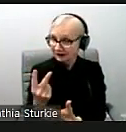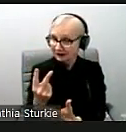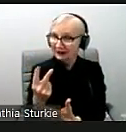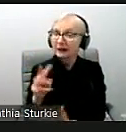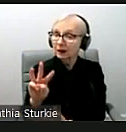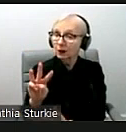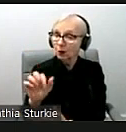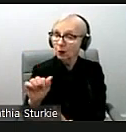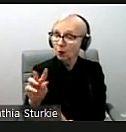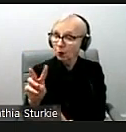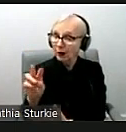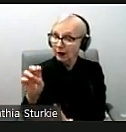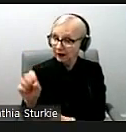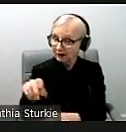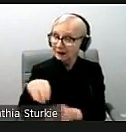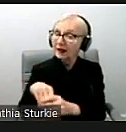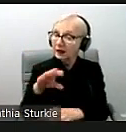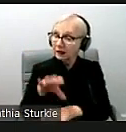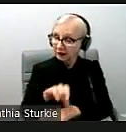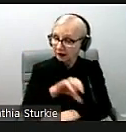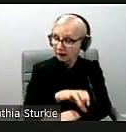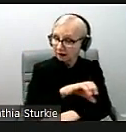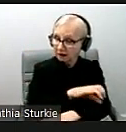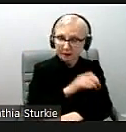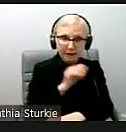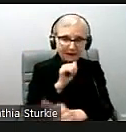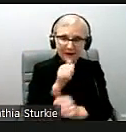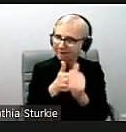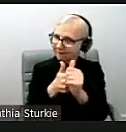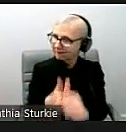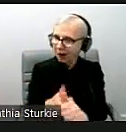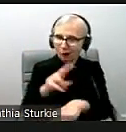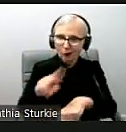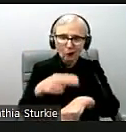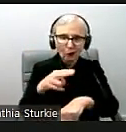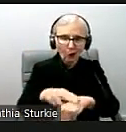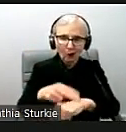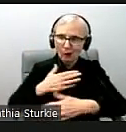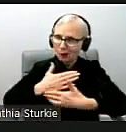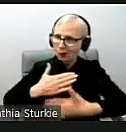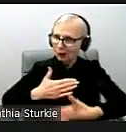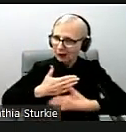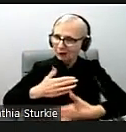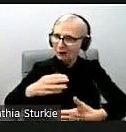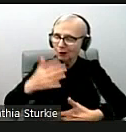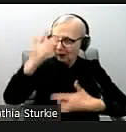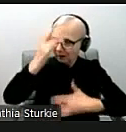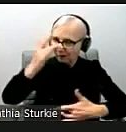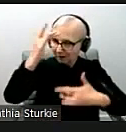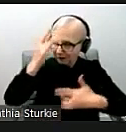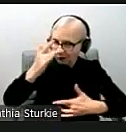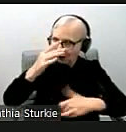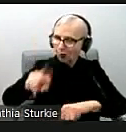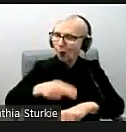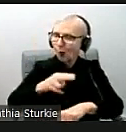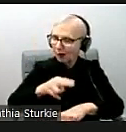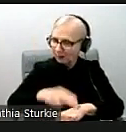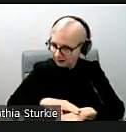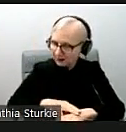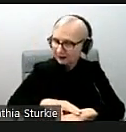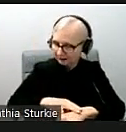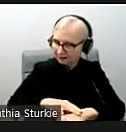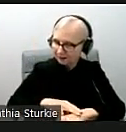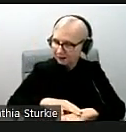COVID-19 here in Colorado and in the country that haven't followed typical respiratory virus epidemic norms. So I think it